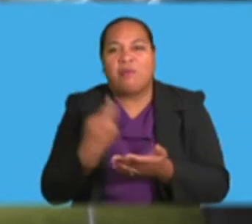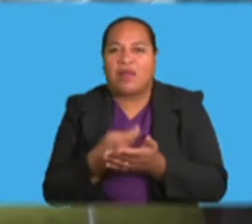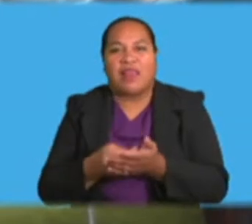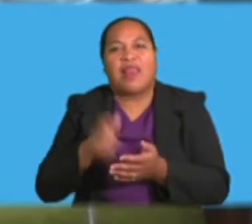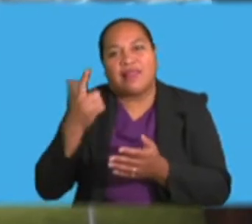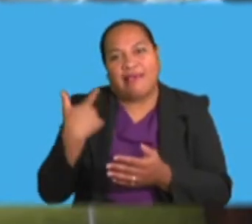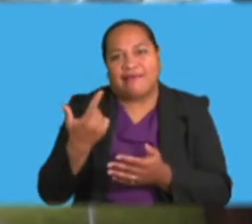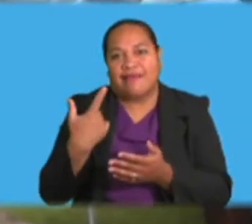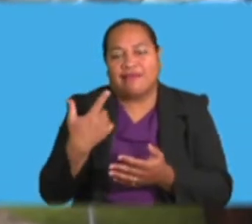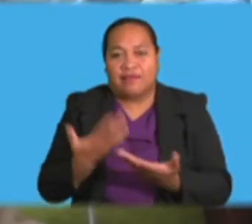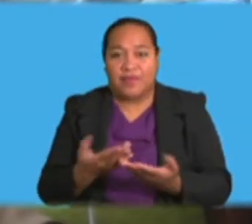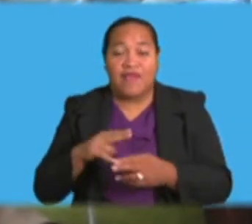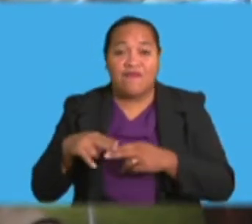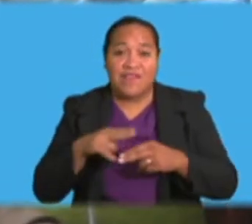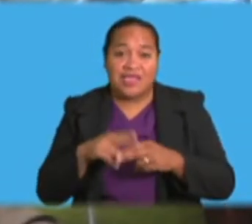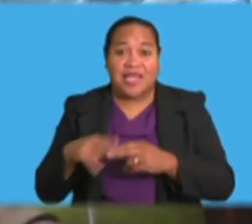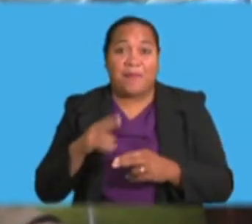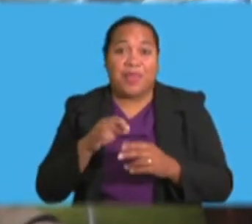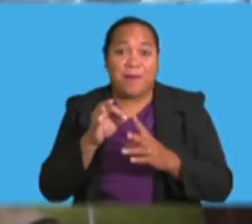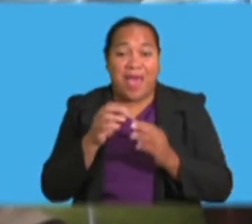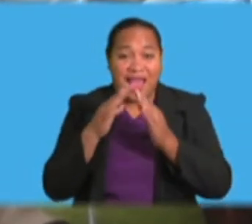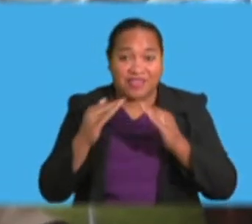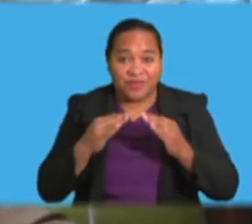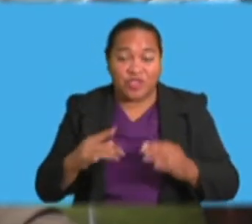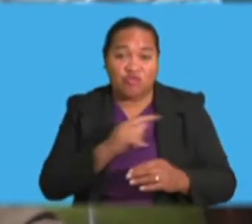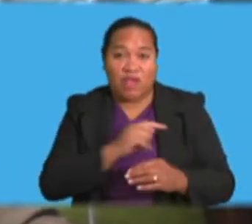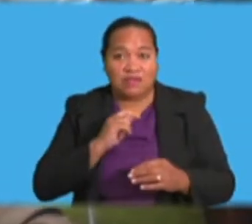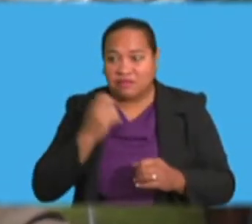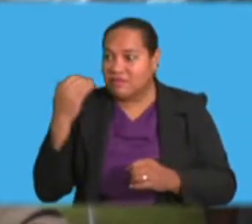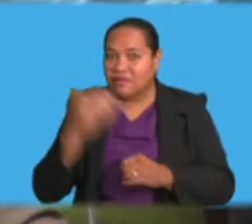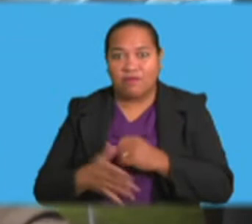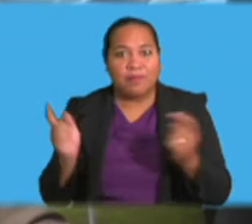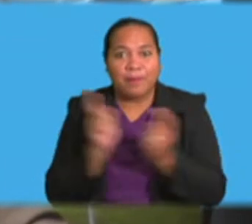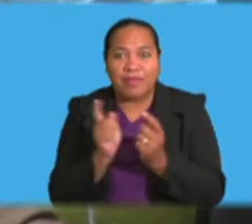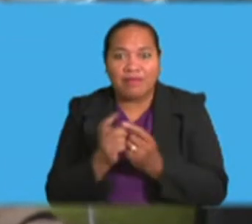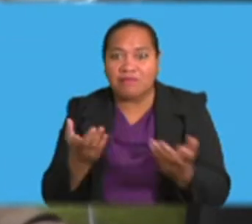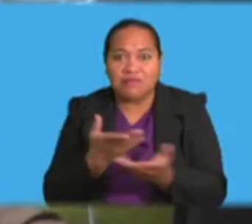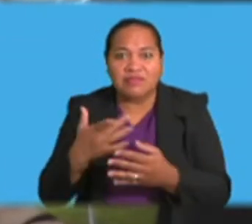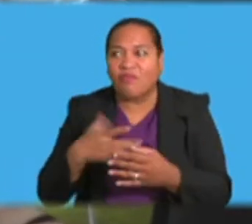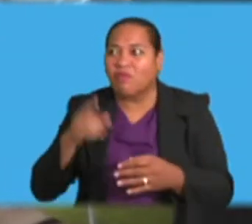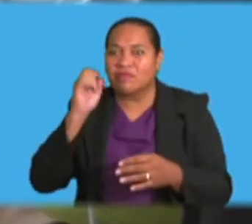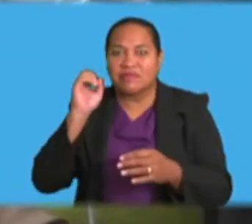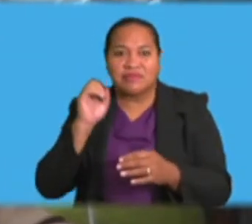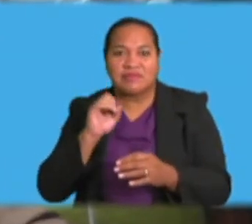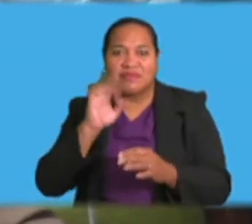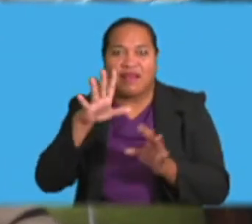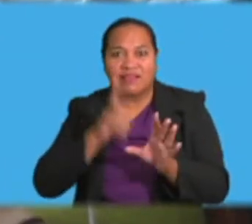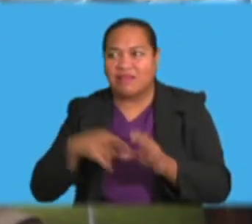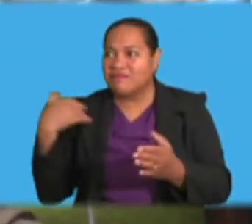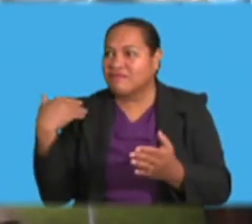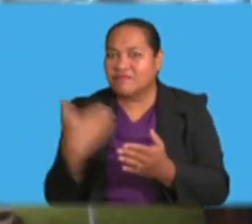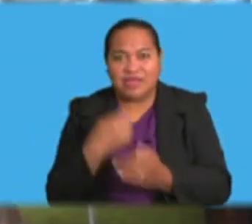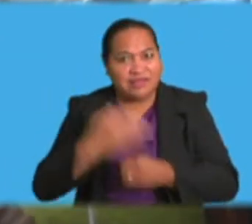Fiji Pine Trust, Madam Speaker, has not held any beneficiary meeting for over a decade. Maybe that's what Honourable Nawaikula has got Fiji